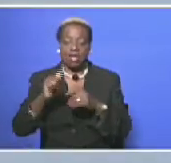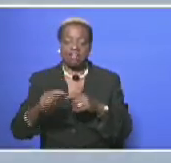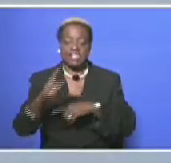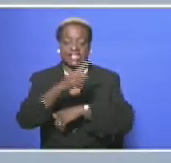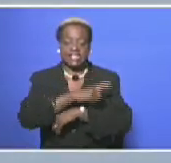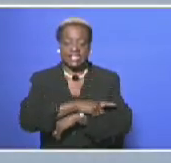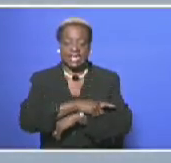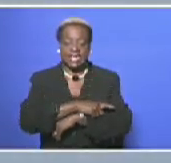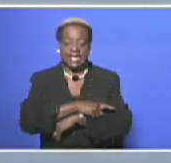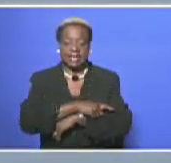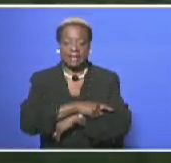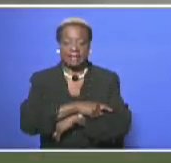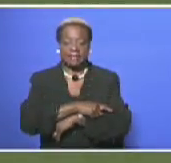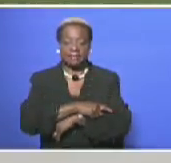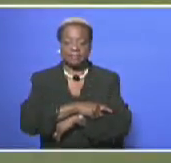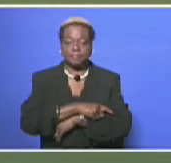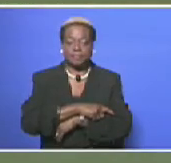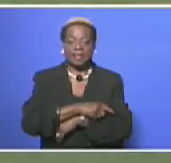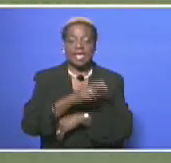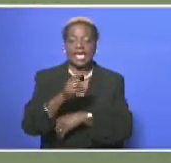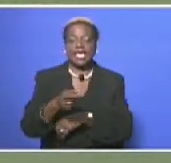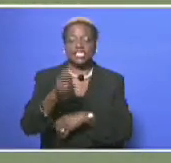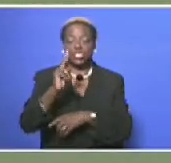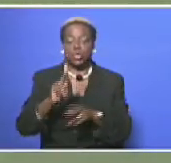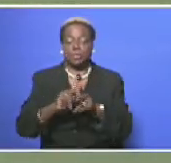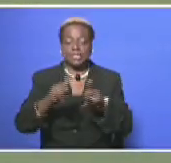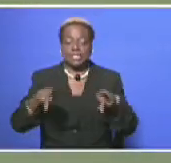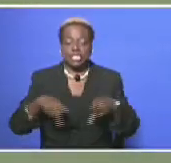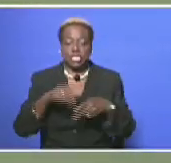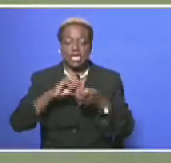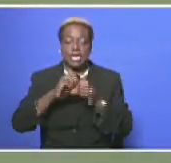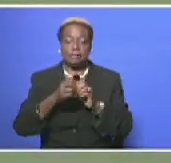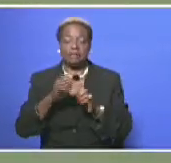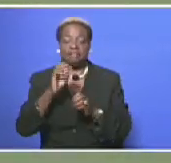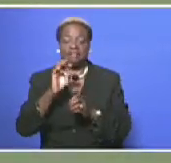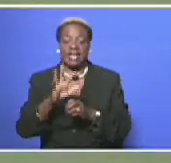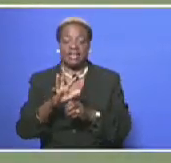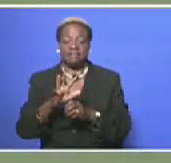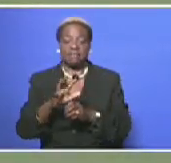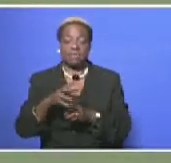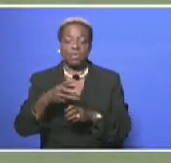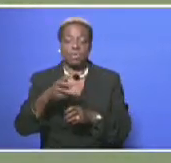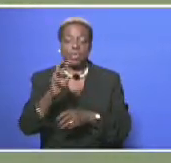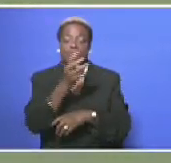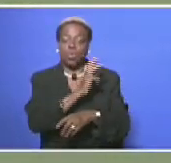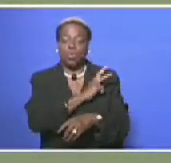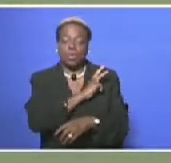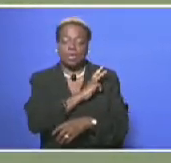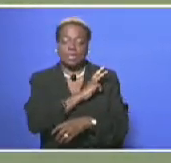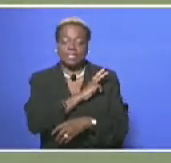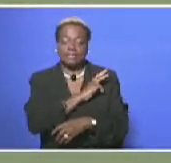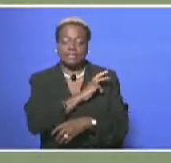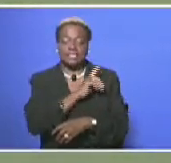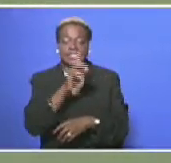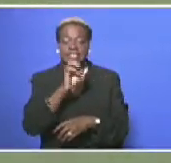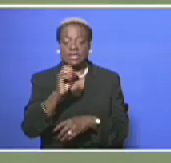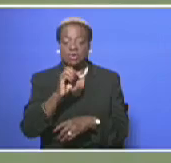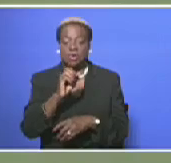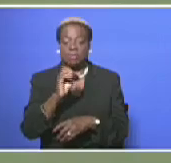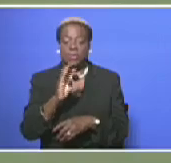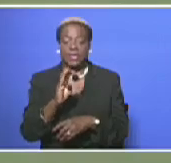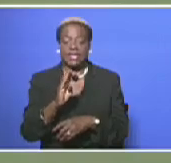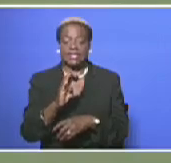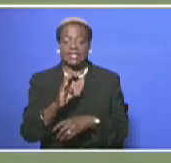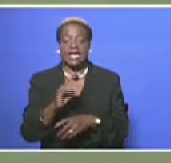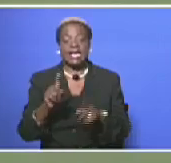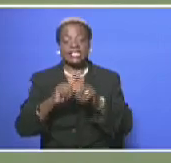spots up the leaderboard into position number 5. Woods' round included 4 birdies and an eagle and 0 bogeys, a marked difference